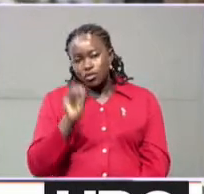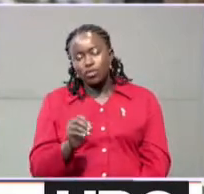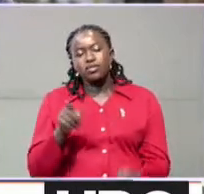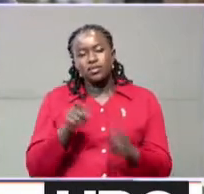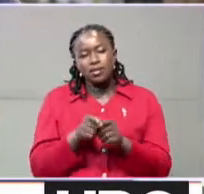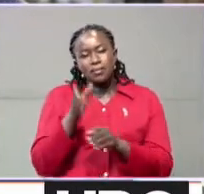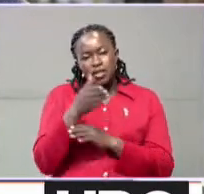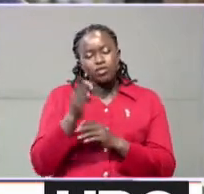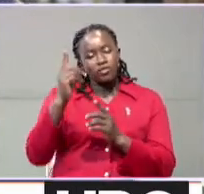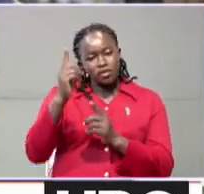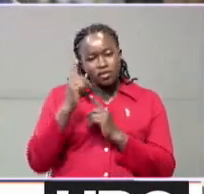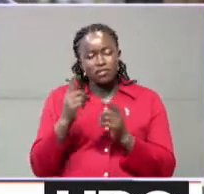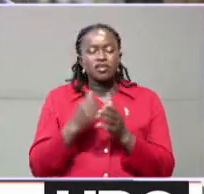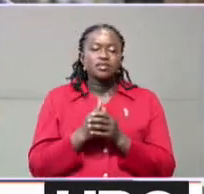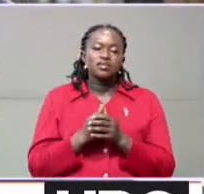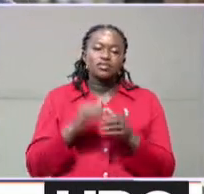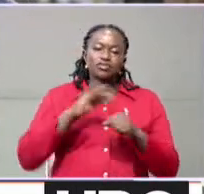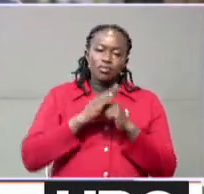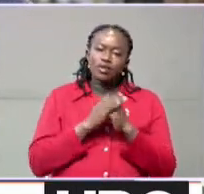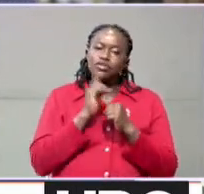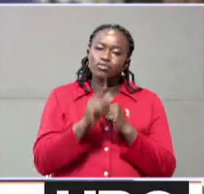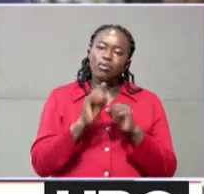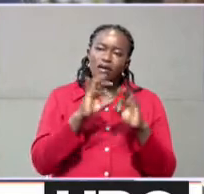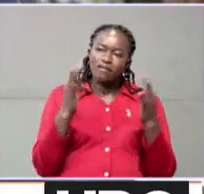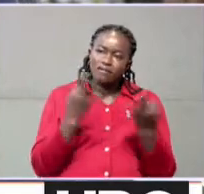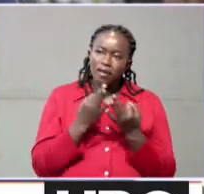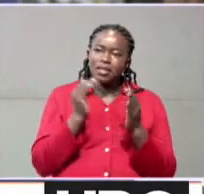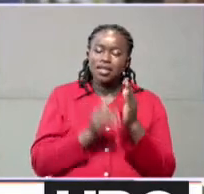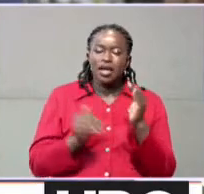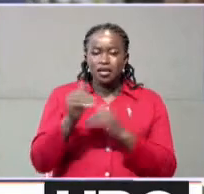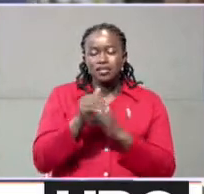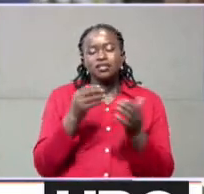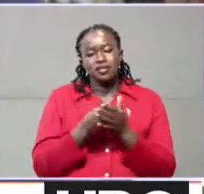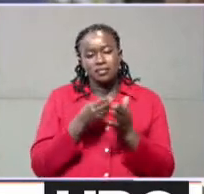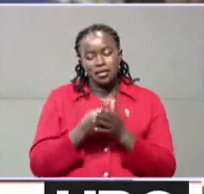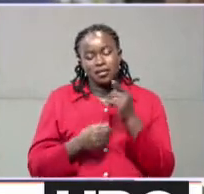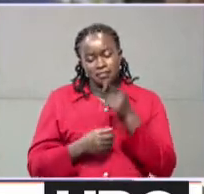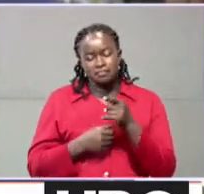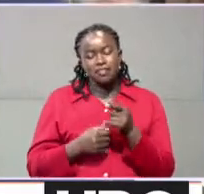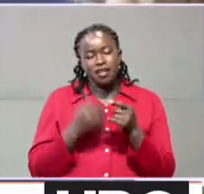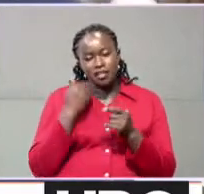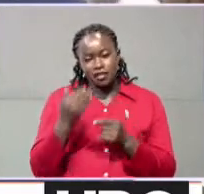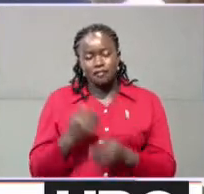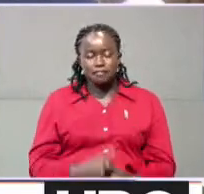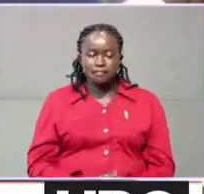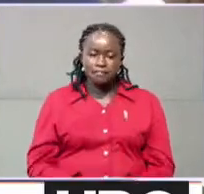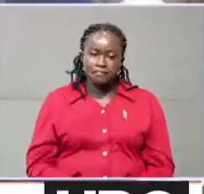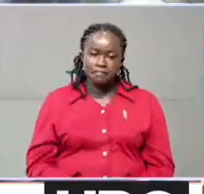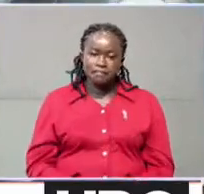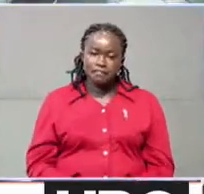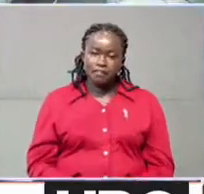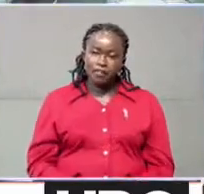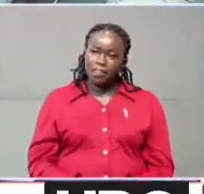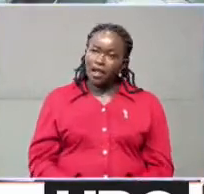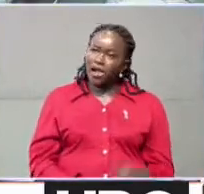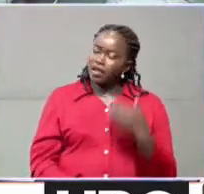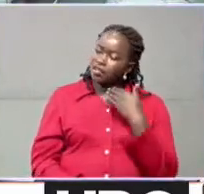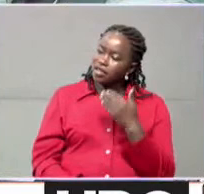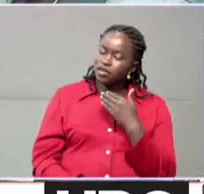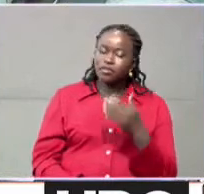that the family accesses that money thank you thank you general and